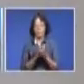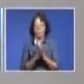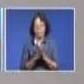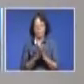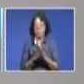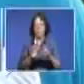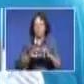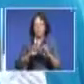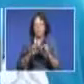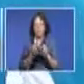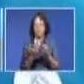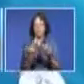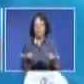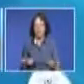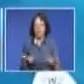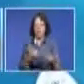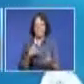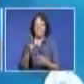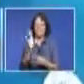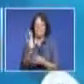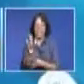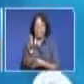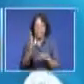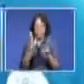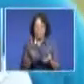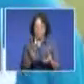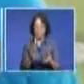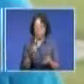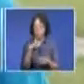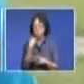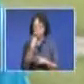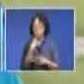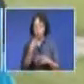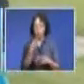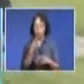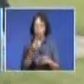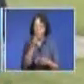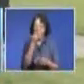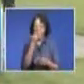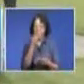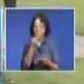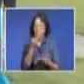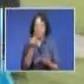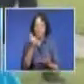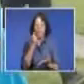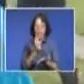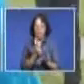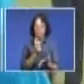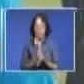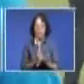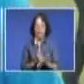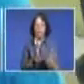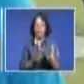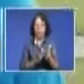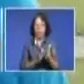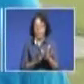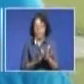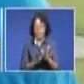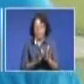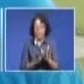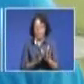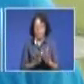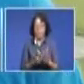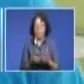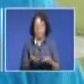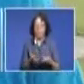So we've now had 7 cases confirmed in the lab for Vibrio parahemolyticus, and we have a number